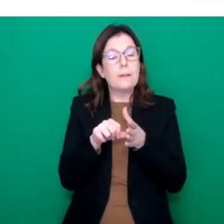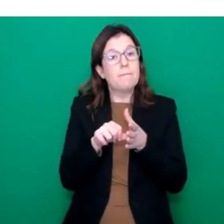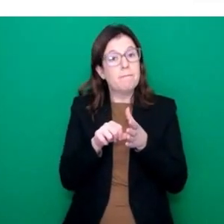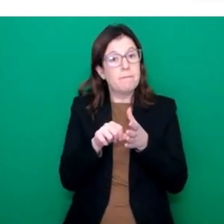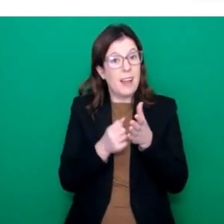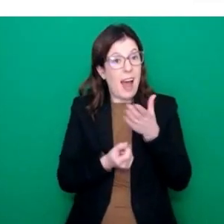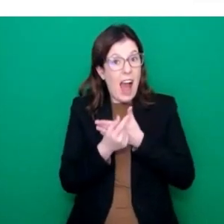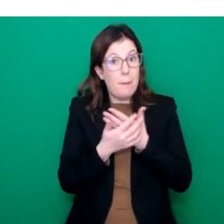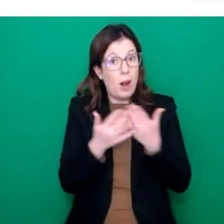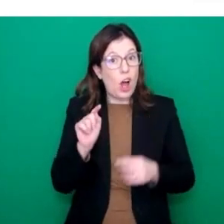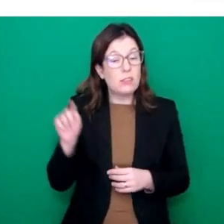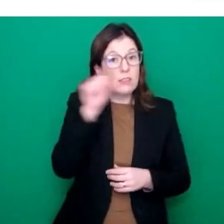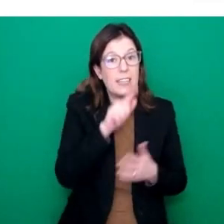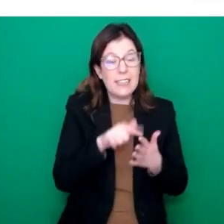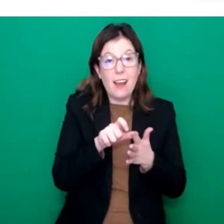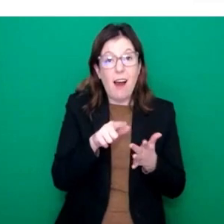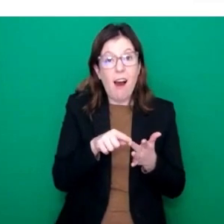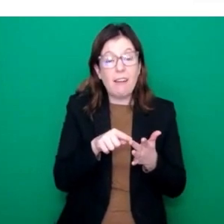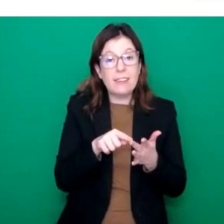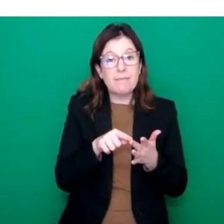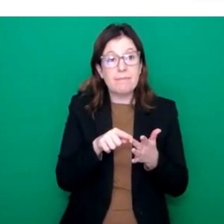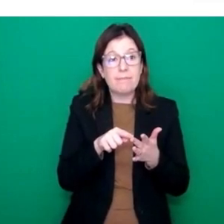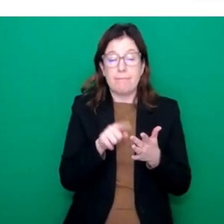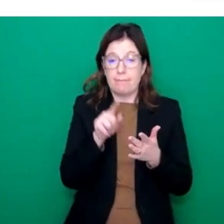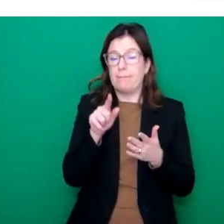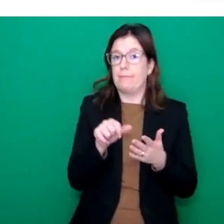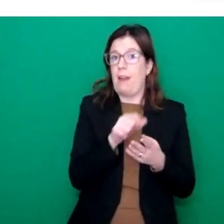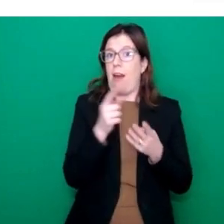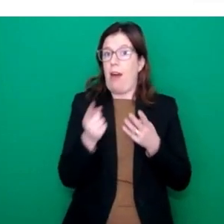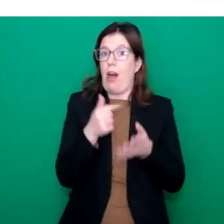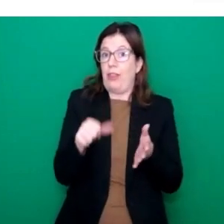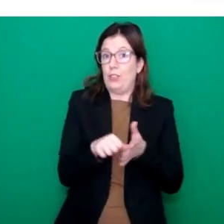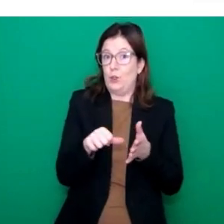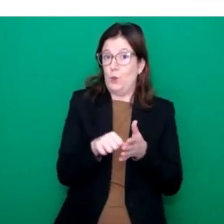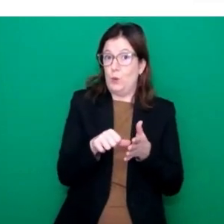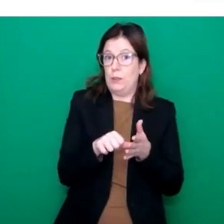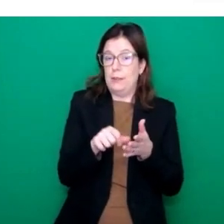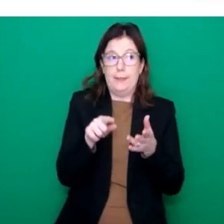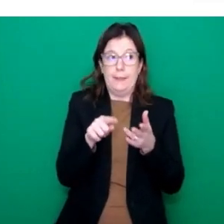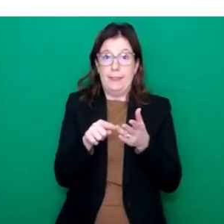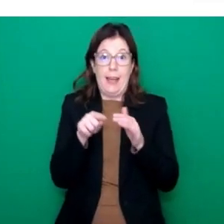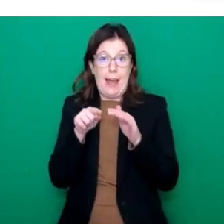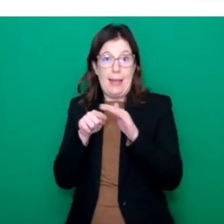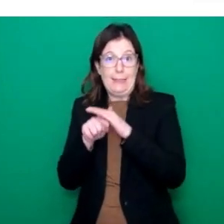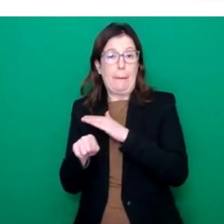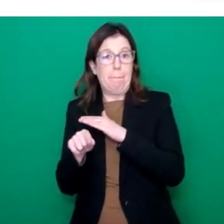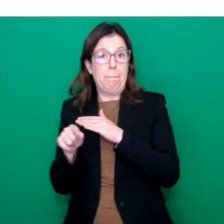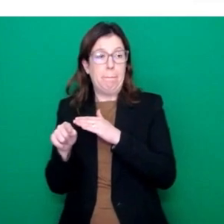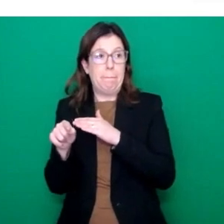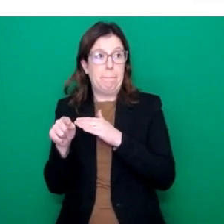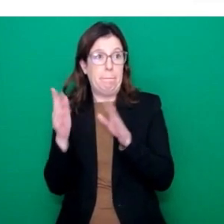on a larger scale within EDI, which now leads us to the next issue of escapism. Are we then